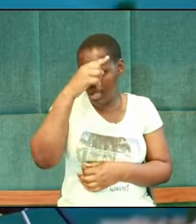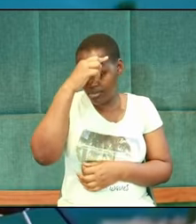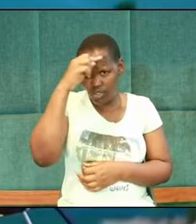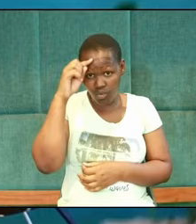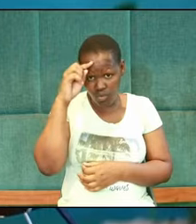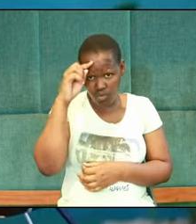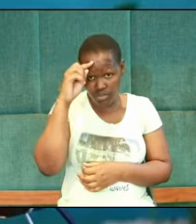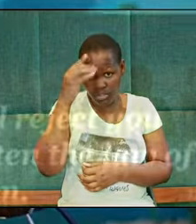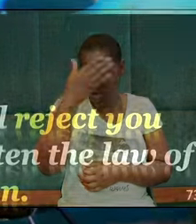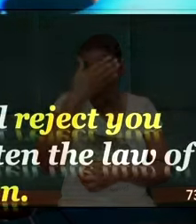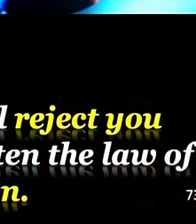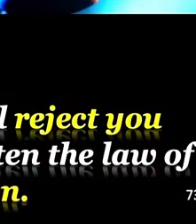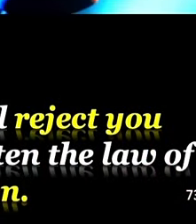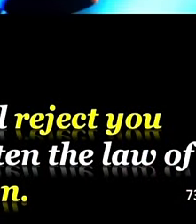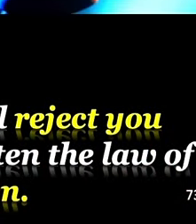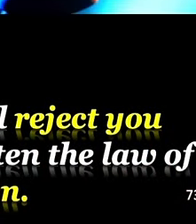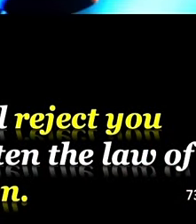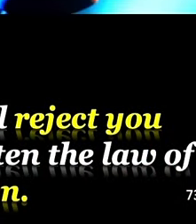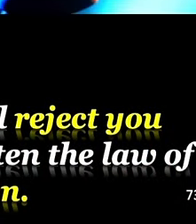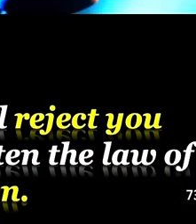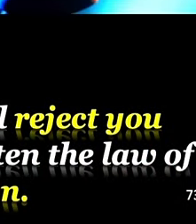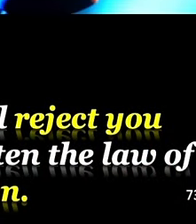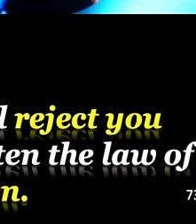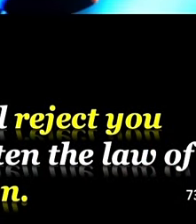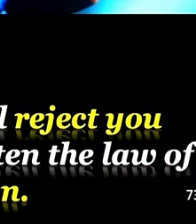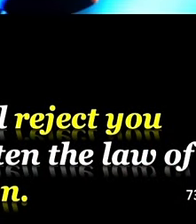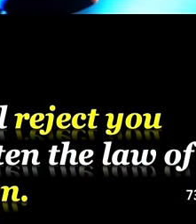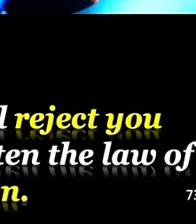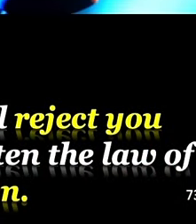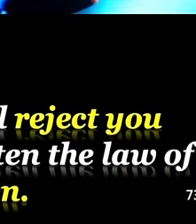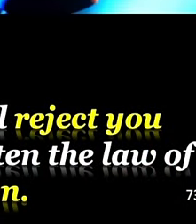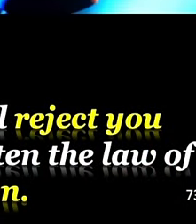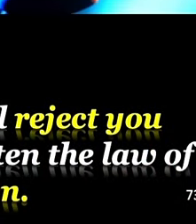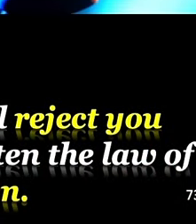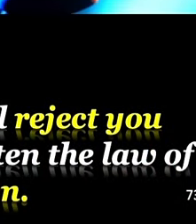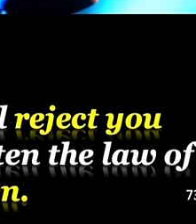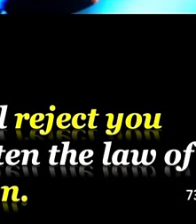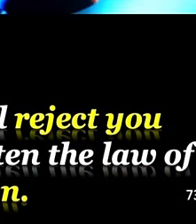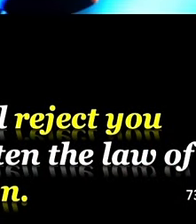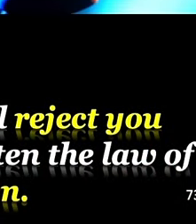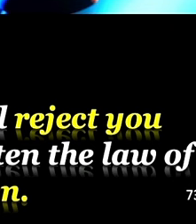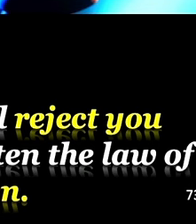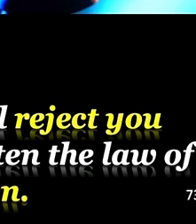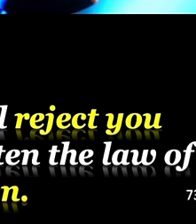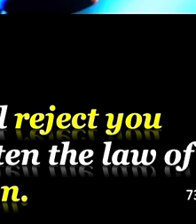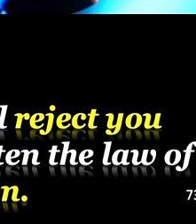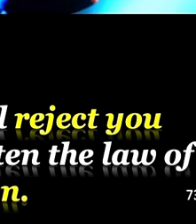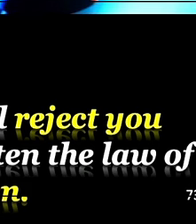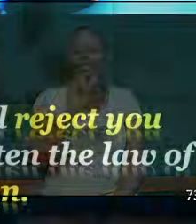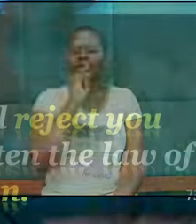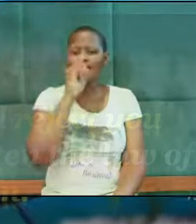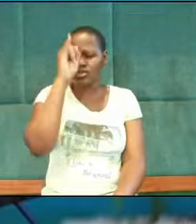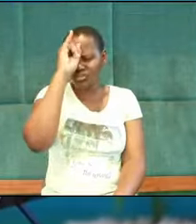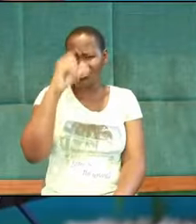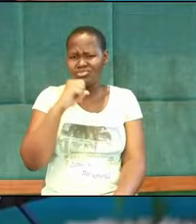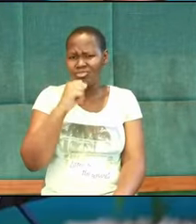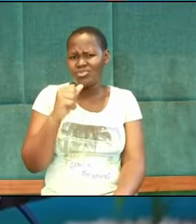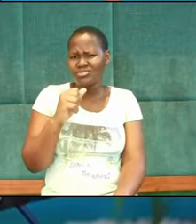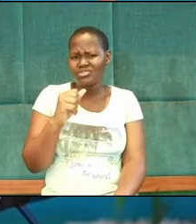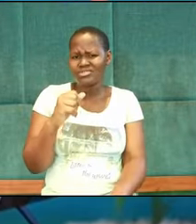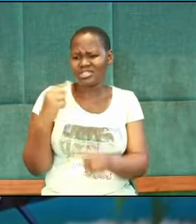Because you have forgotten the law of the Lord, I will also forget your children. Listen, ignorance is not